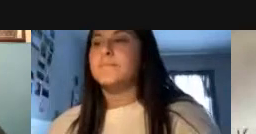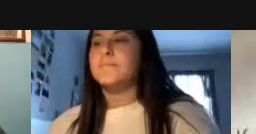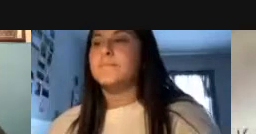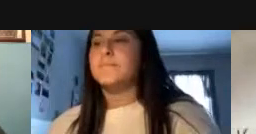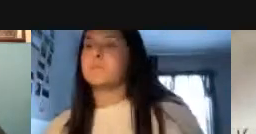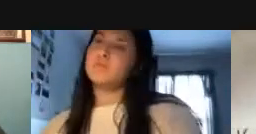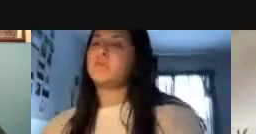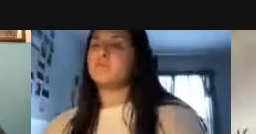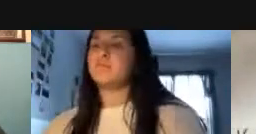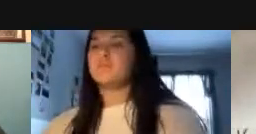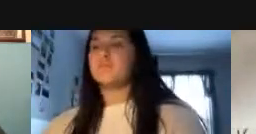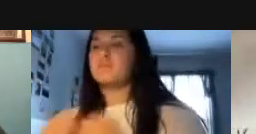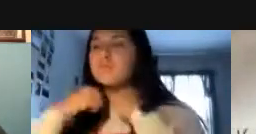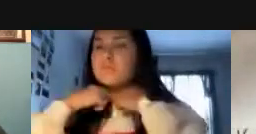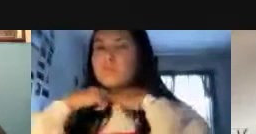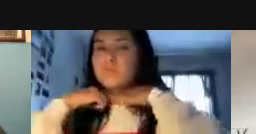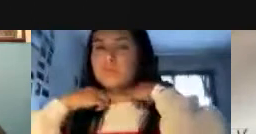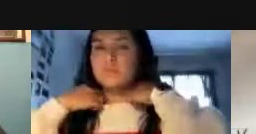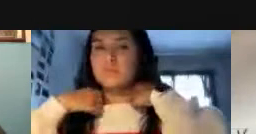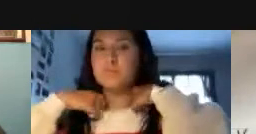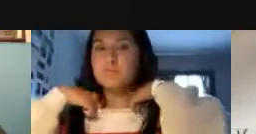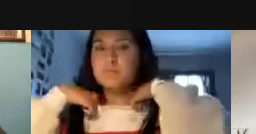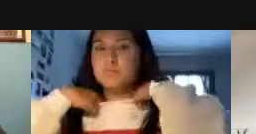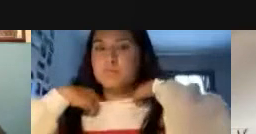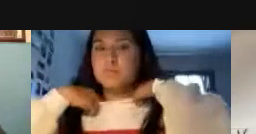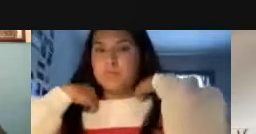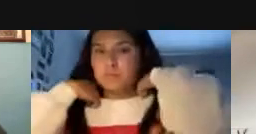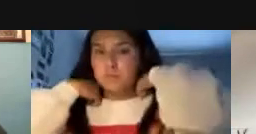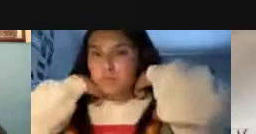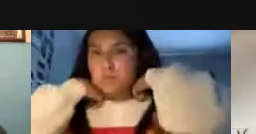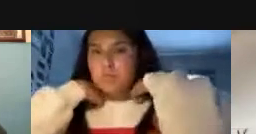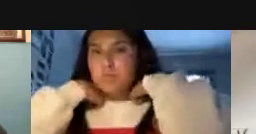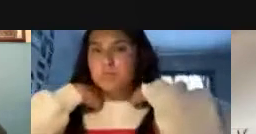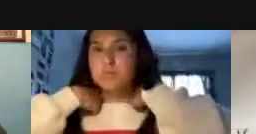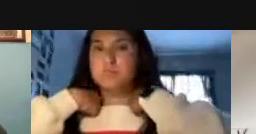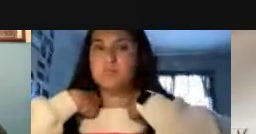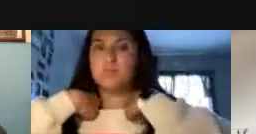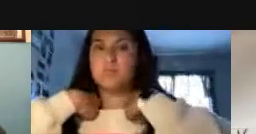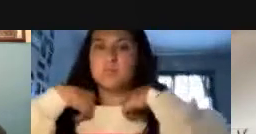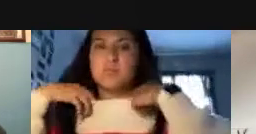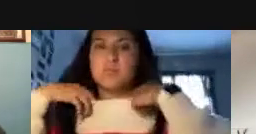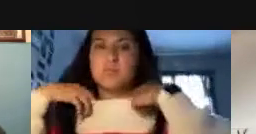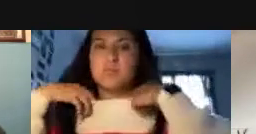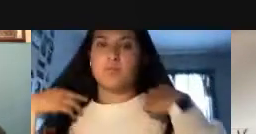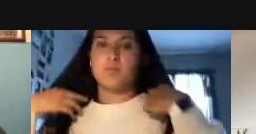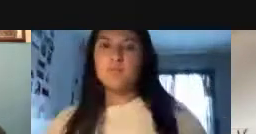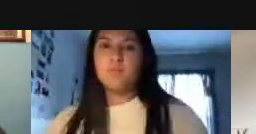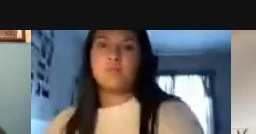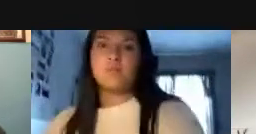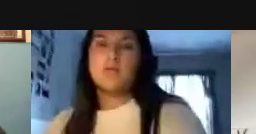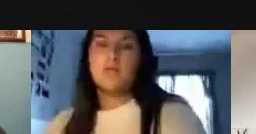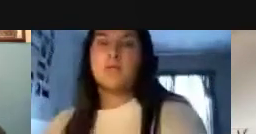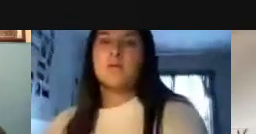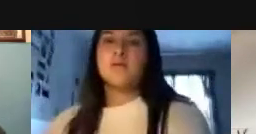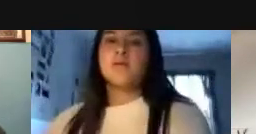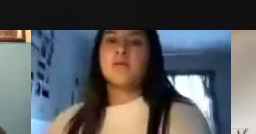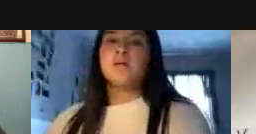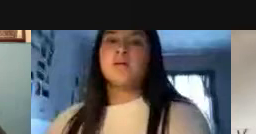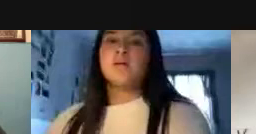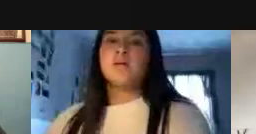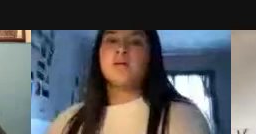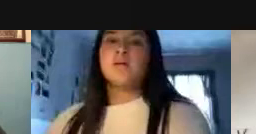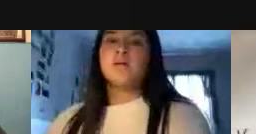okay? We also need to start thinking about what we can do to provide hope or to be upstanders. So you and I